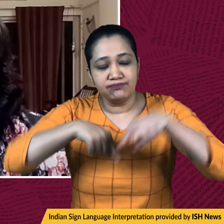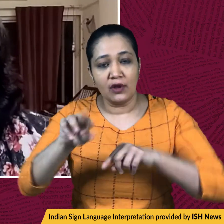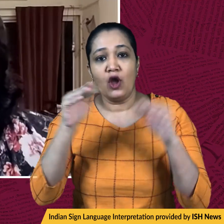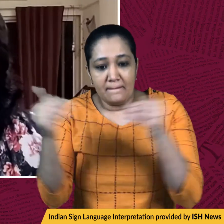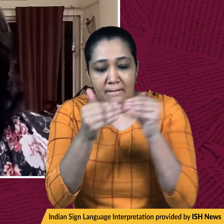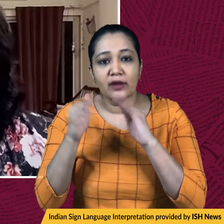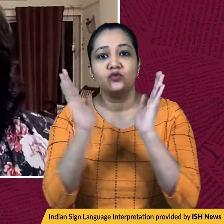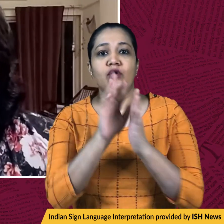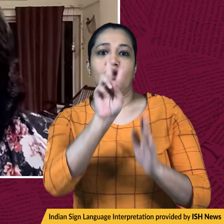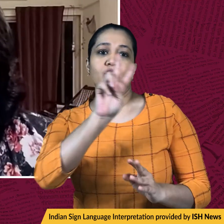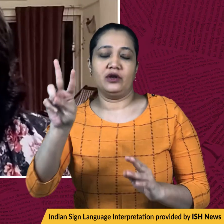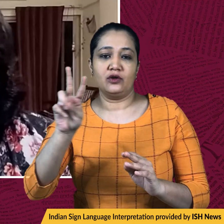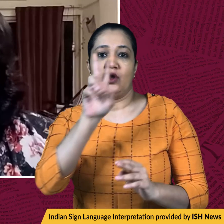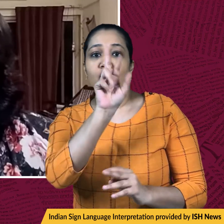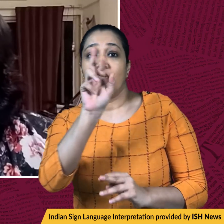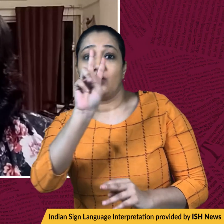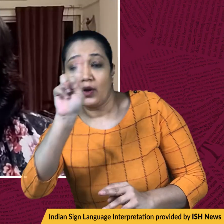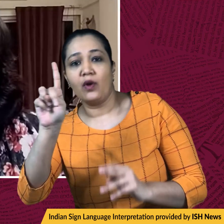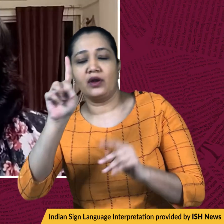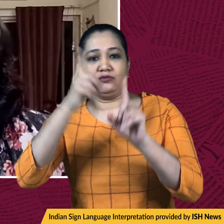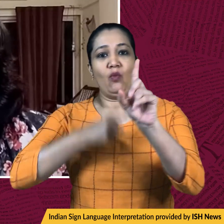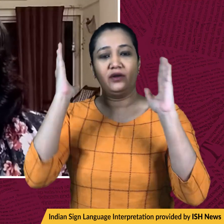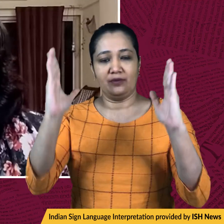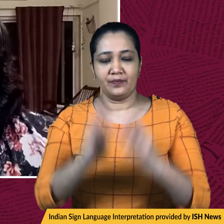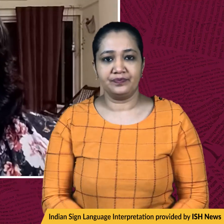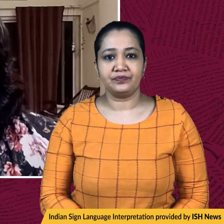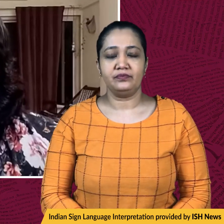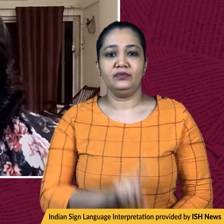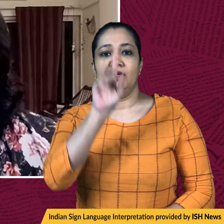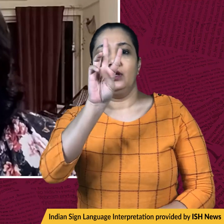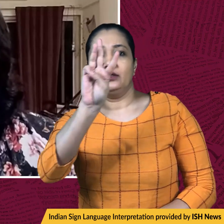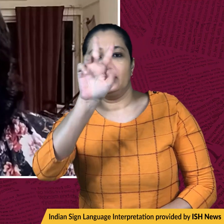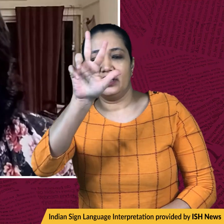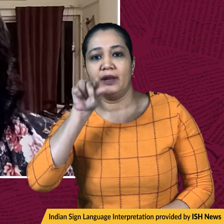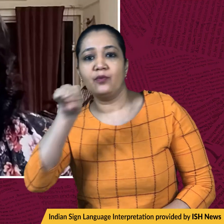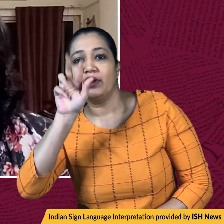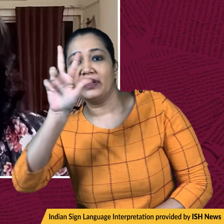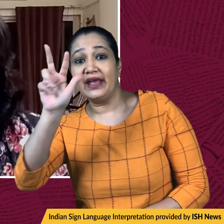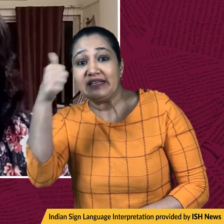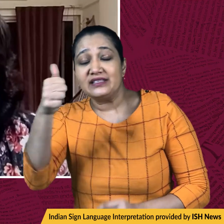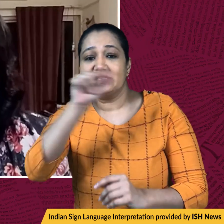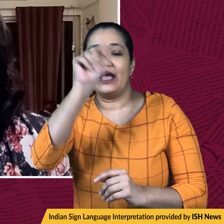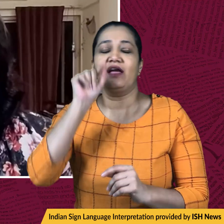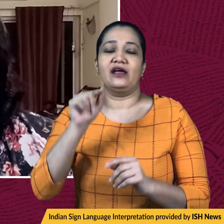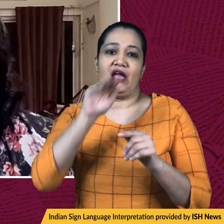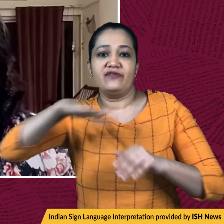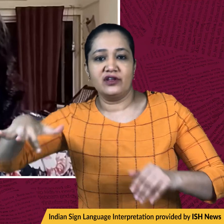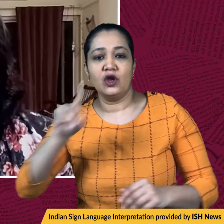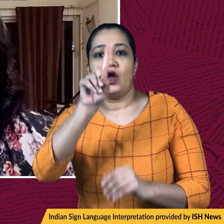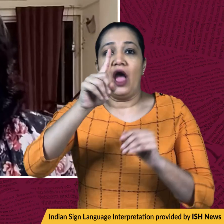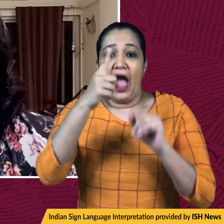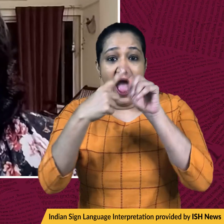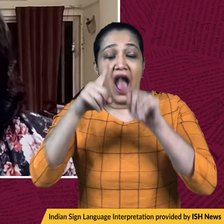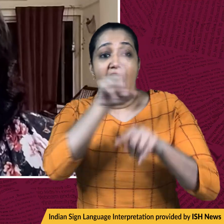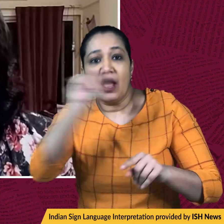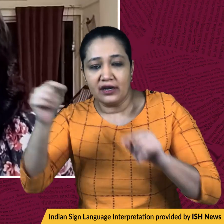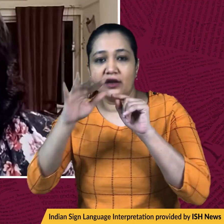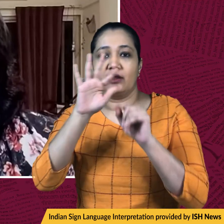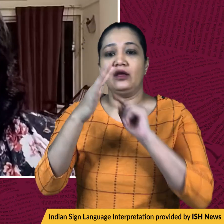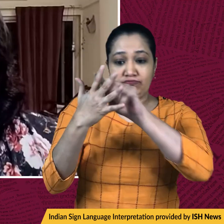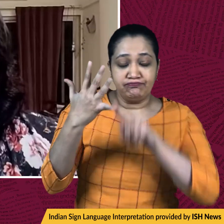General said that the deteriorating security situation has led NATO allies to ready fighter jets and troops for their